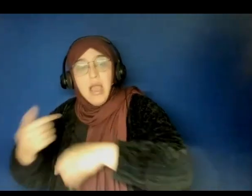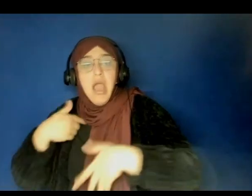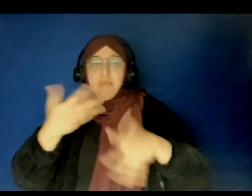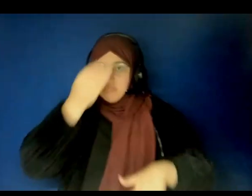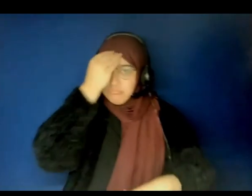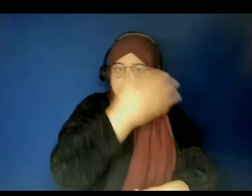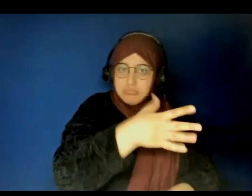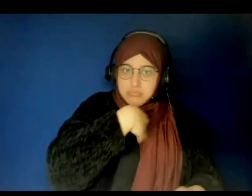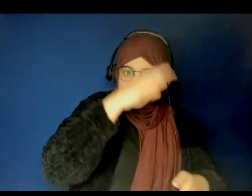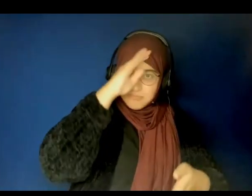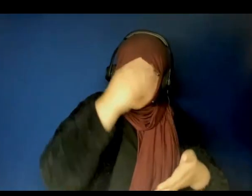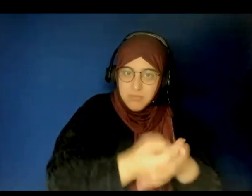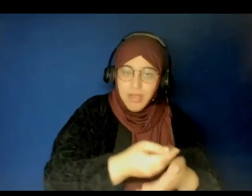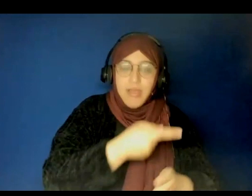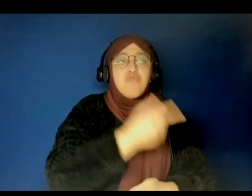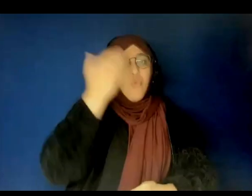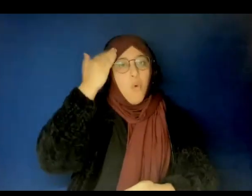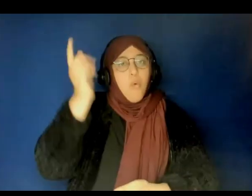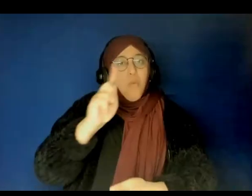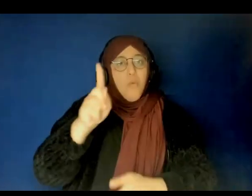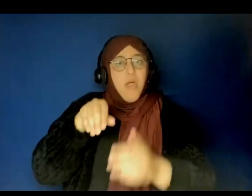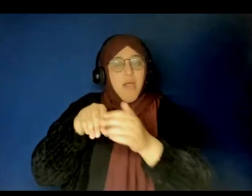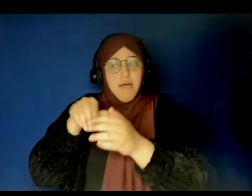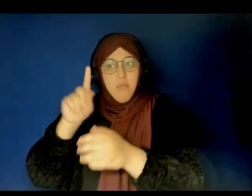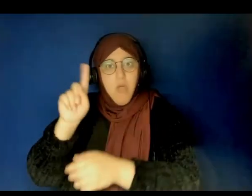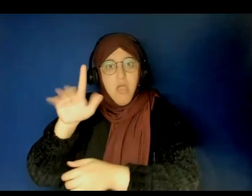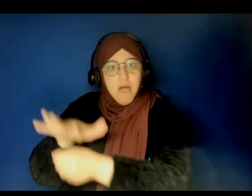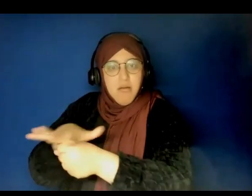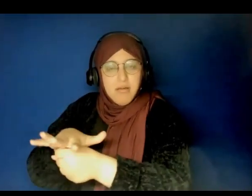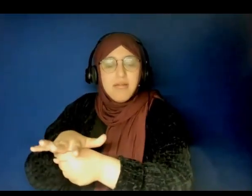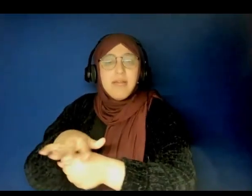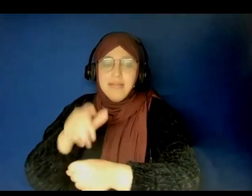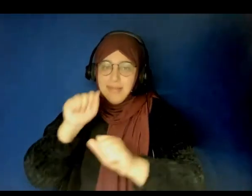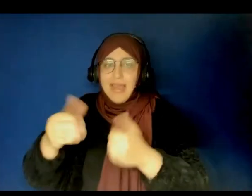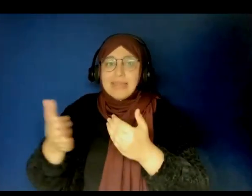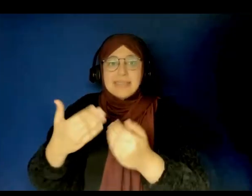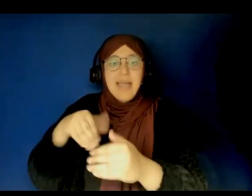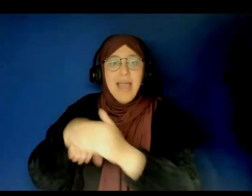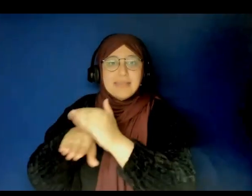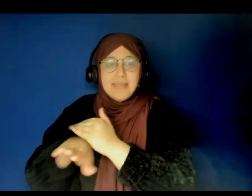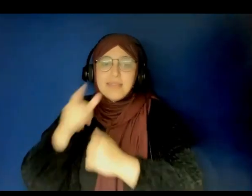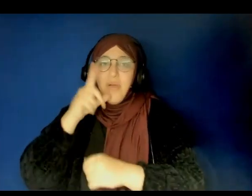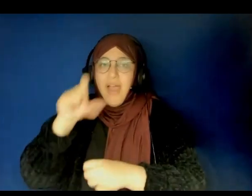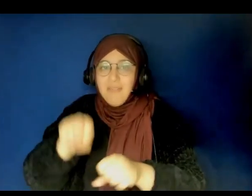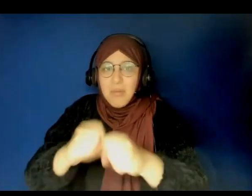to access it without having to break a lock or go through anything.